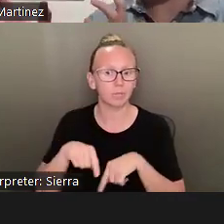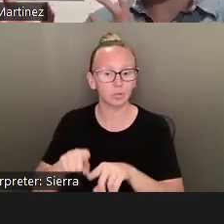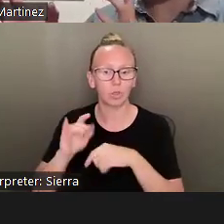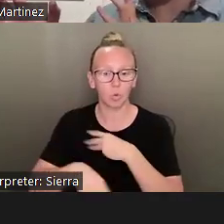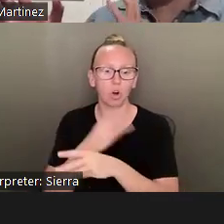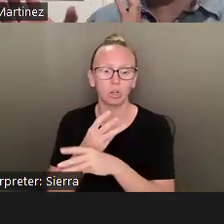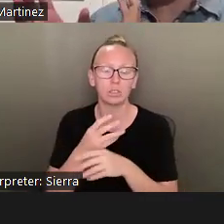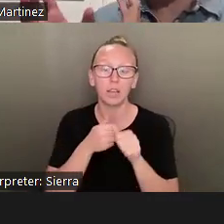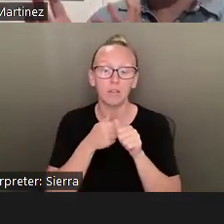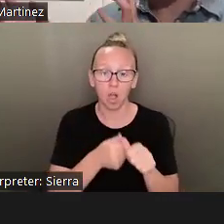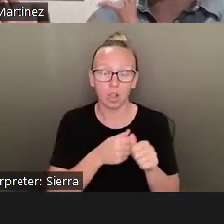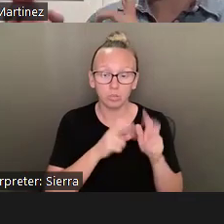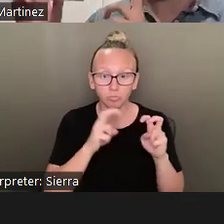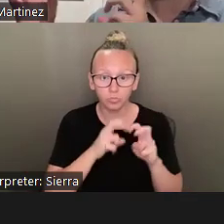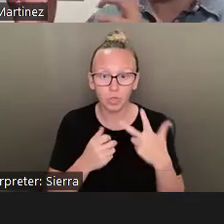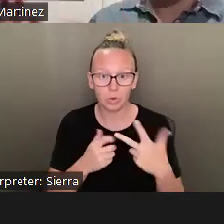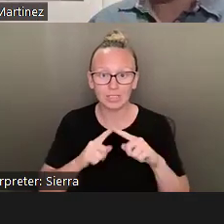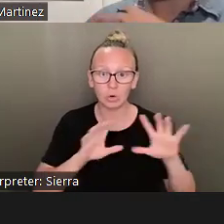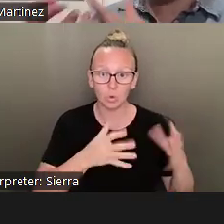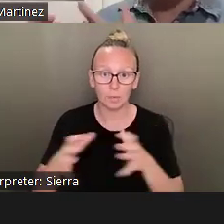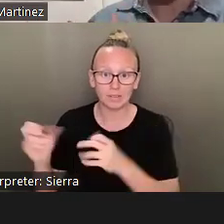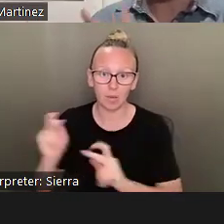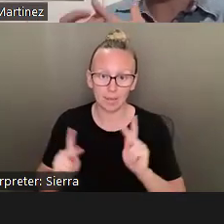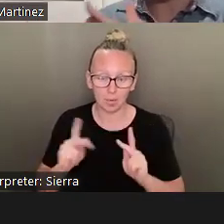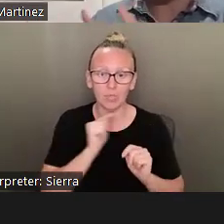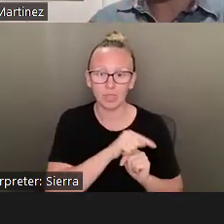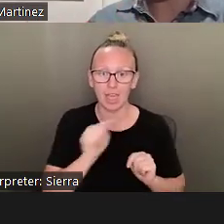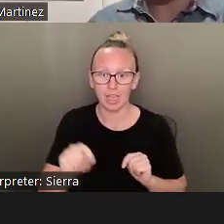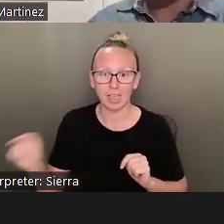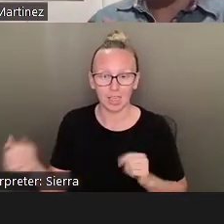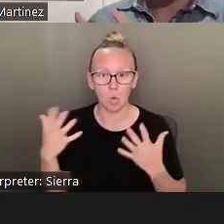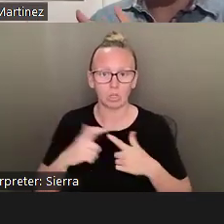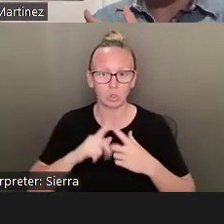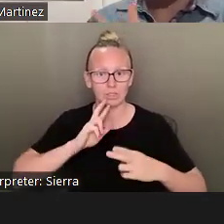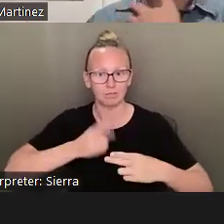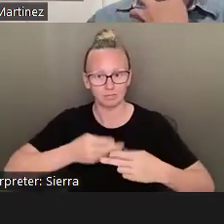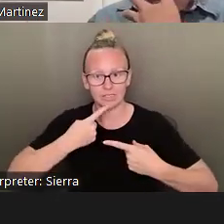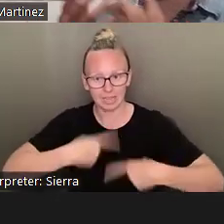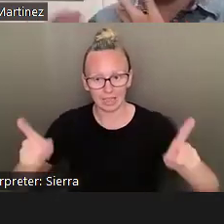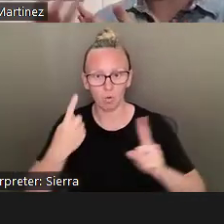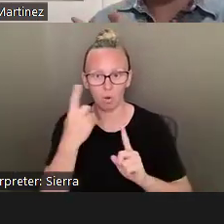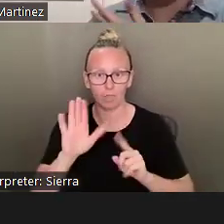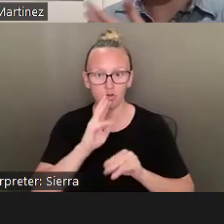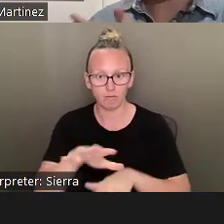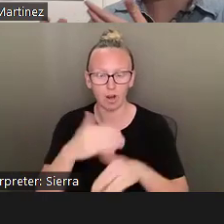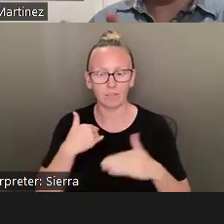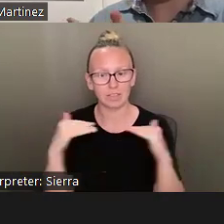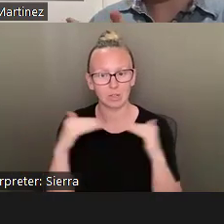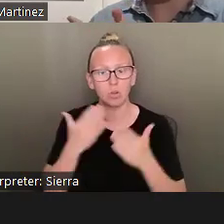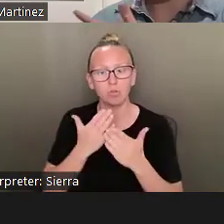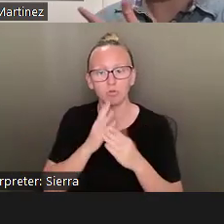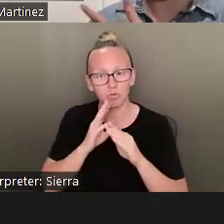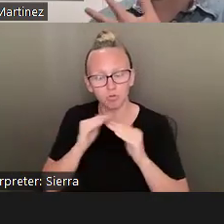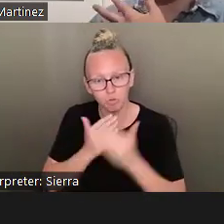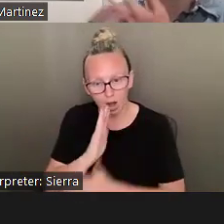of people in different geographies as they work to declare one of their rivers as having the same rights as a human